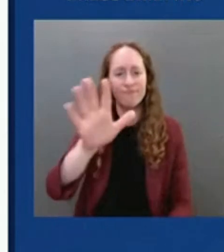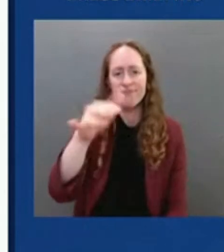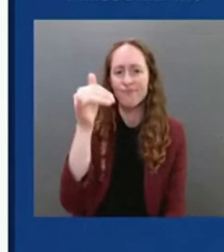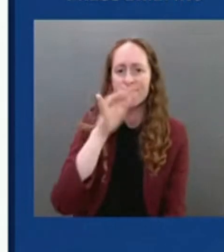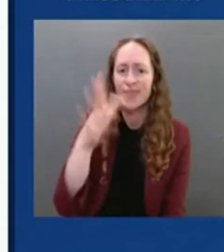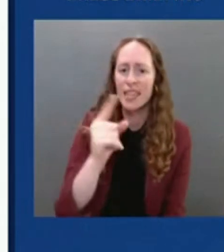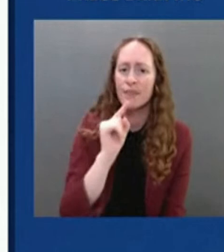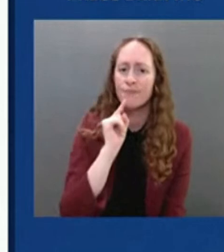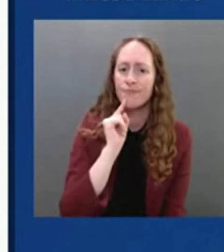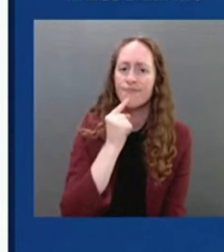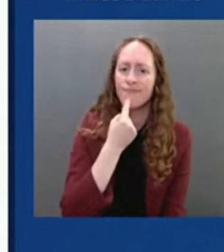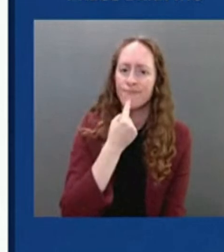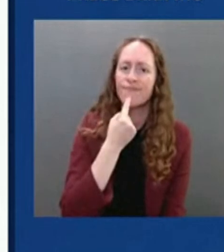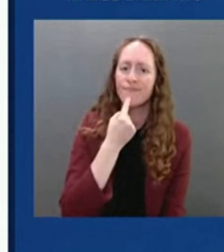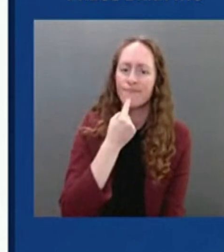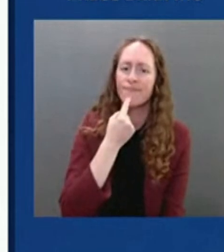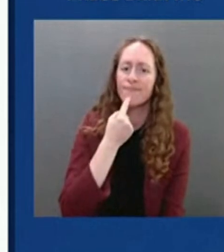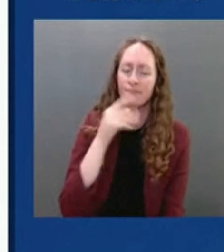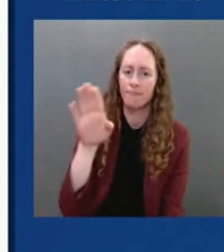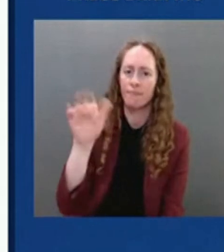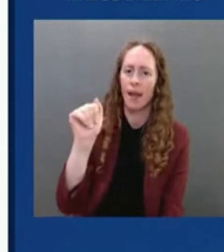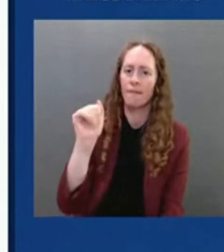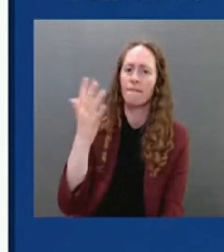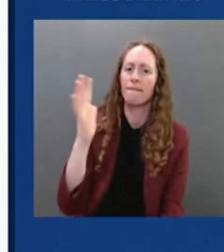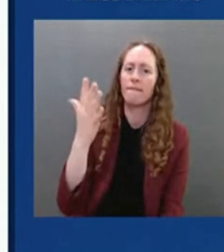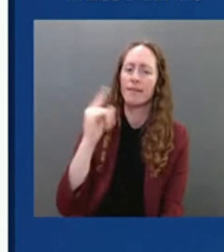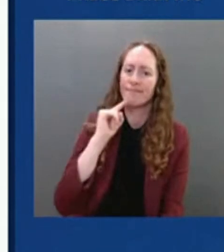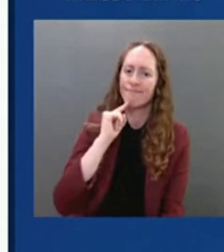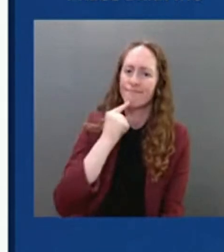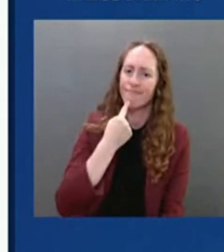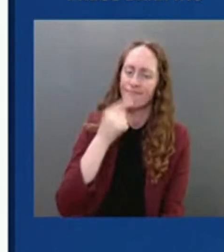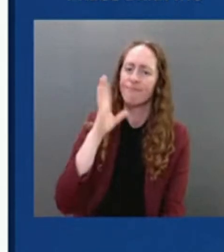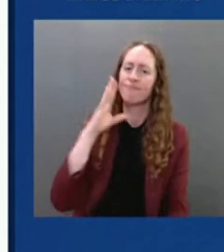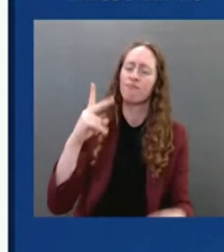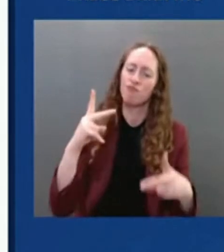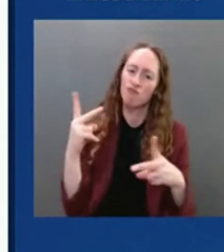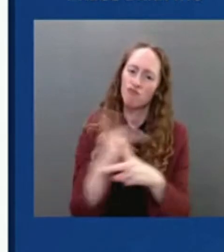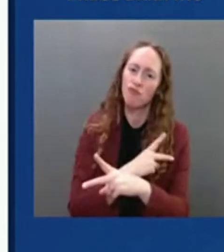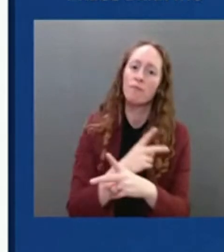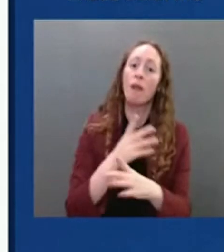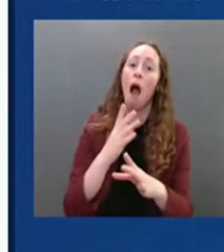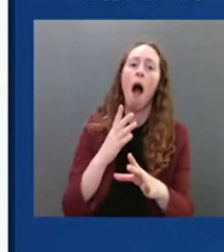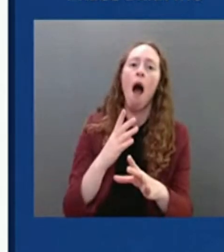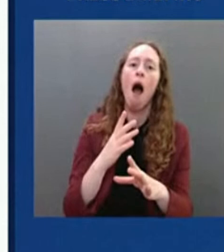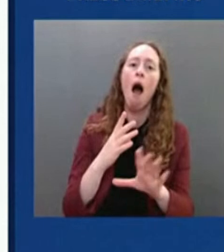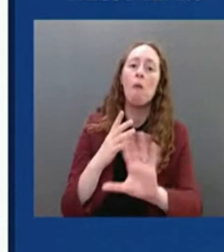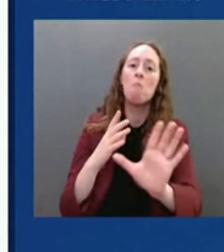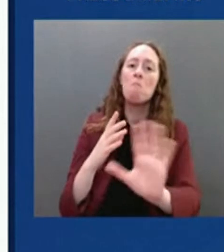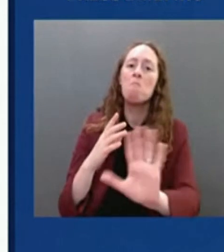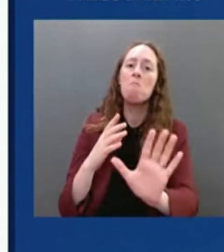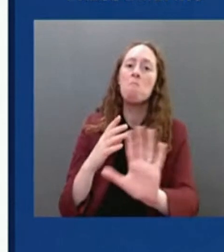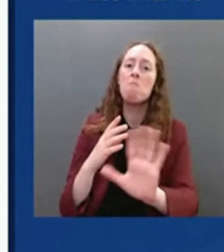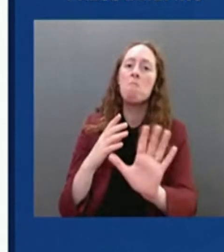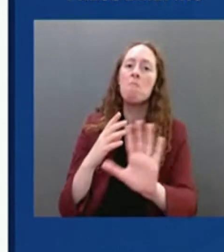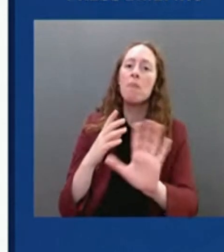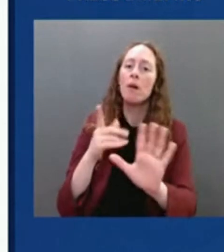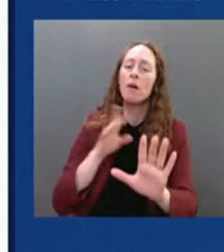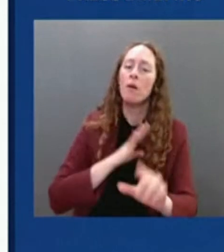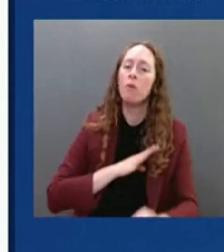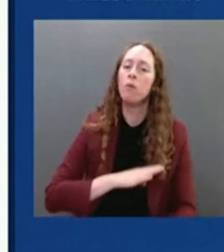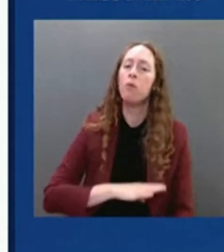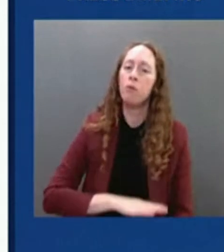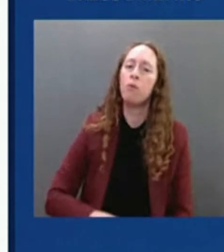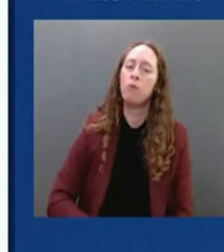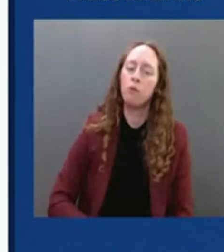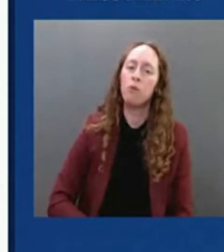recent subvariants. Also, good news is that the current antivirals and bebtelovimab